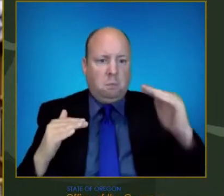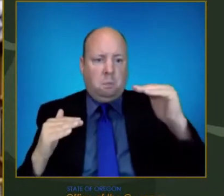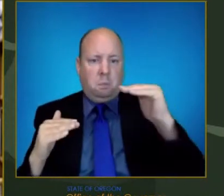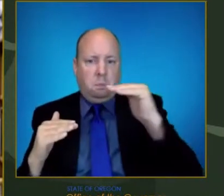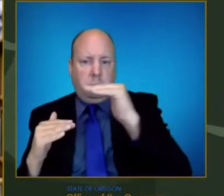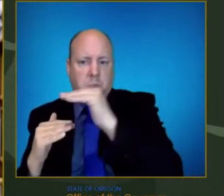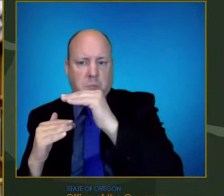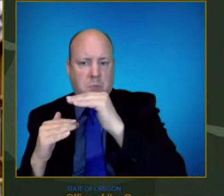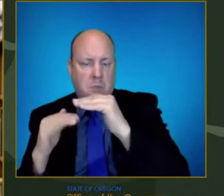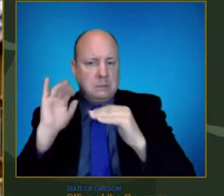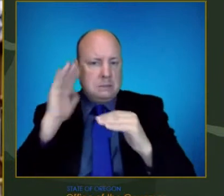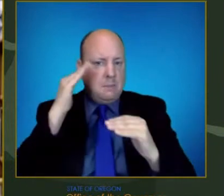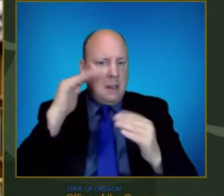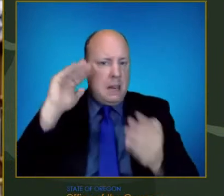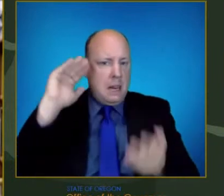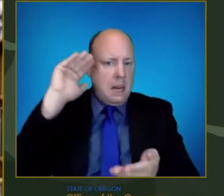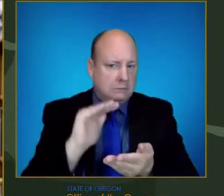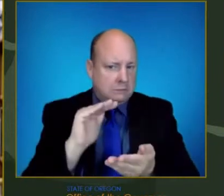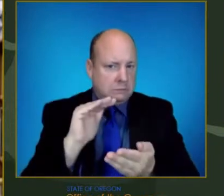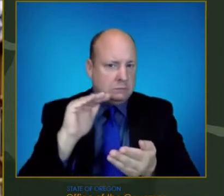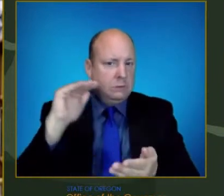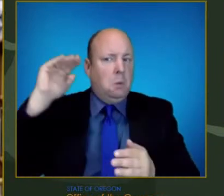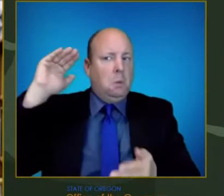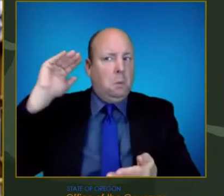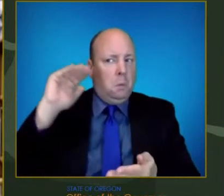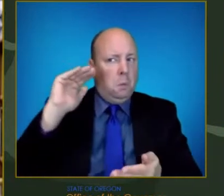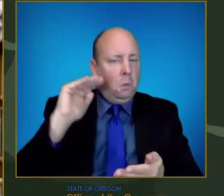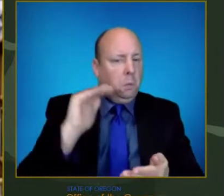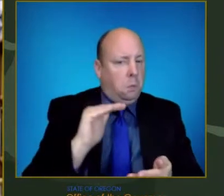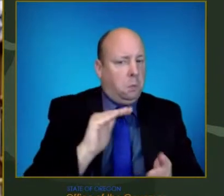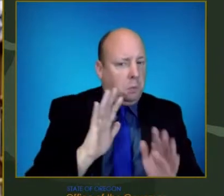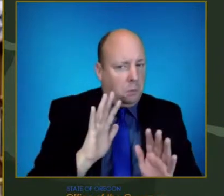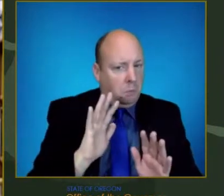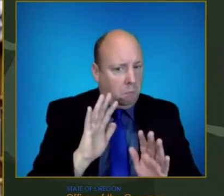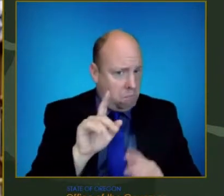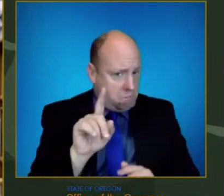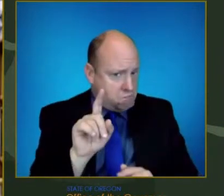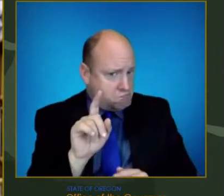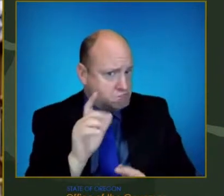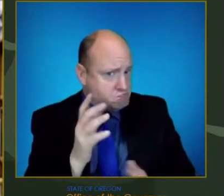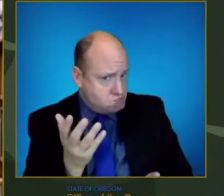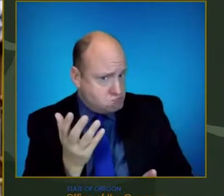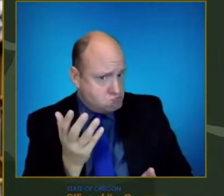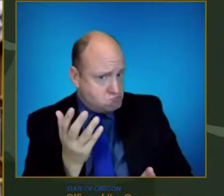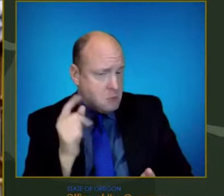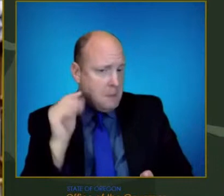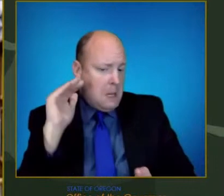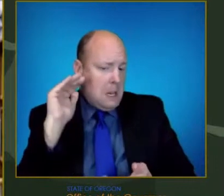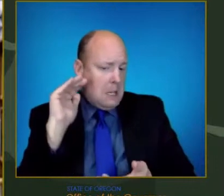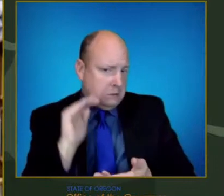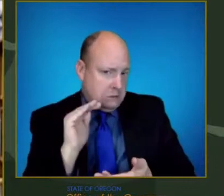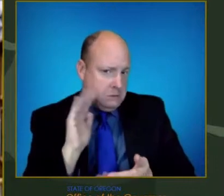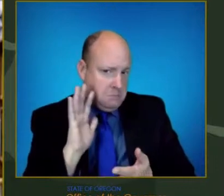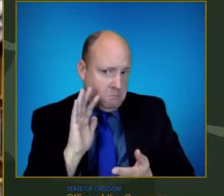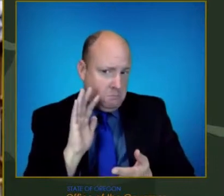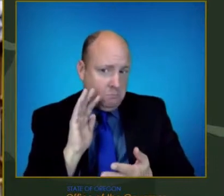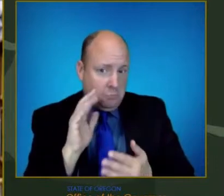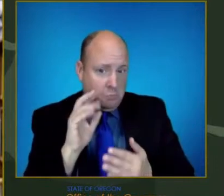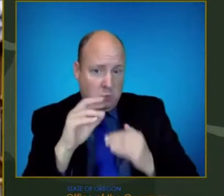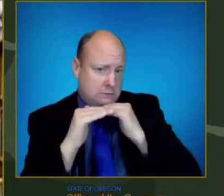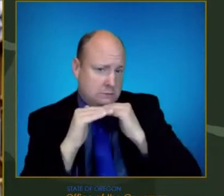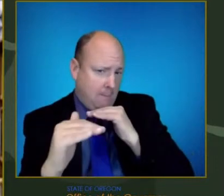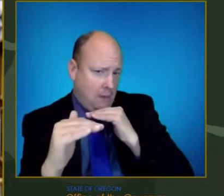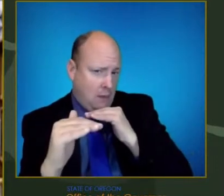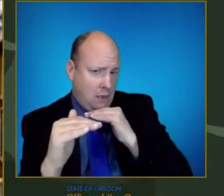the past several weeks, generally declining, but over the past week, not declining. Is it too early to declare